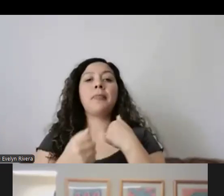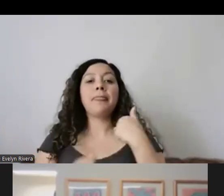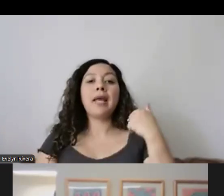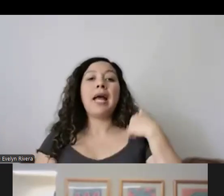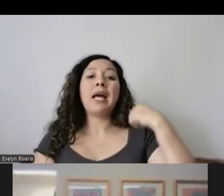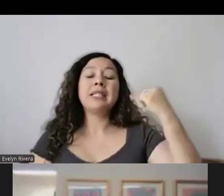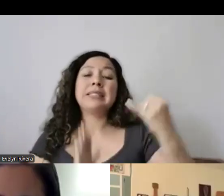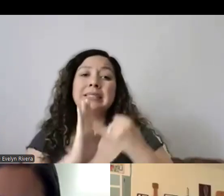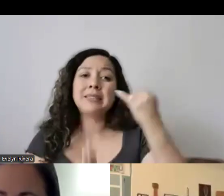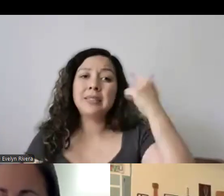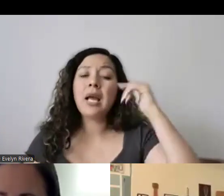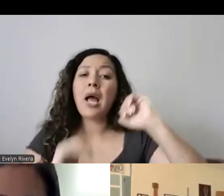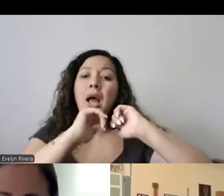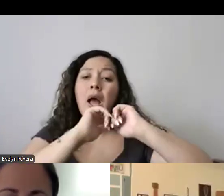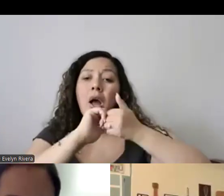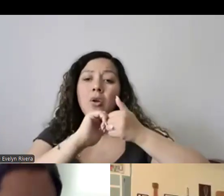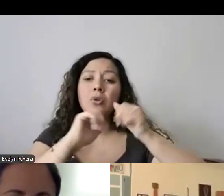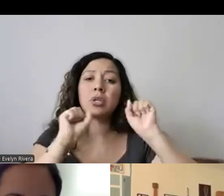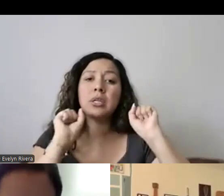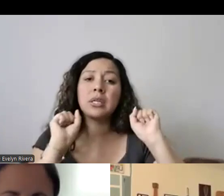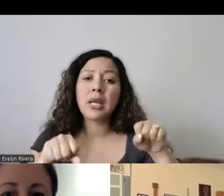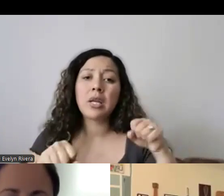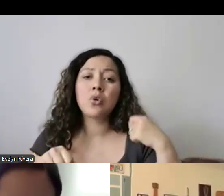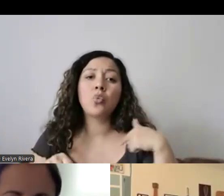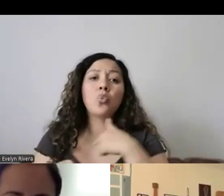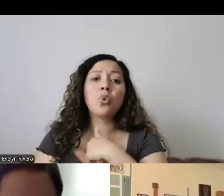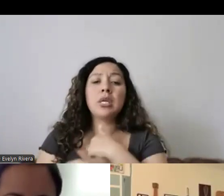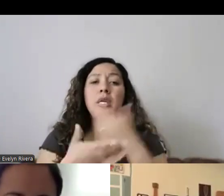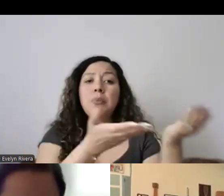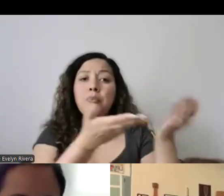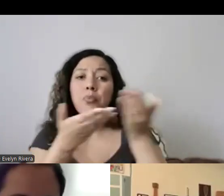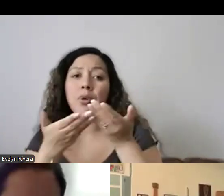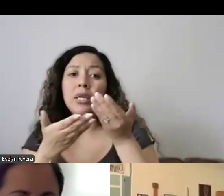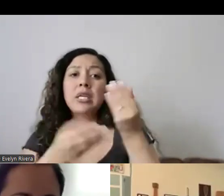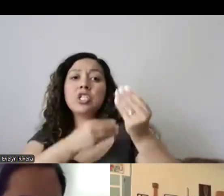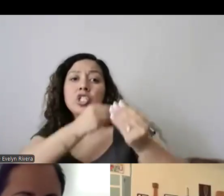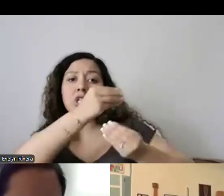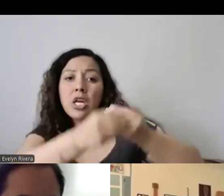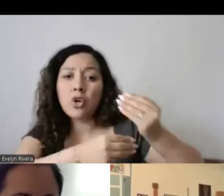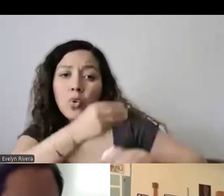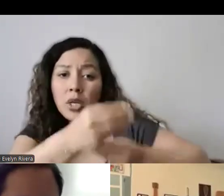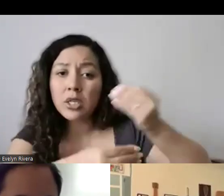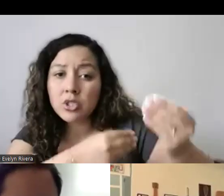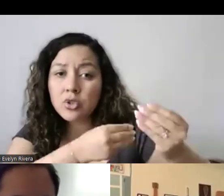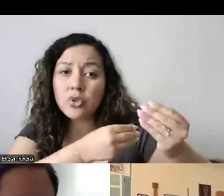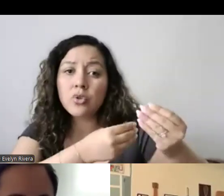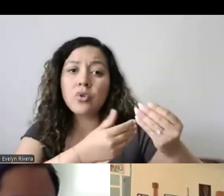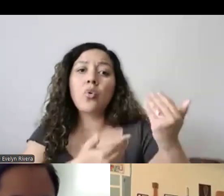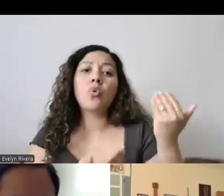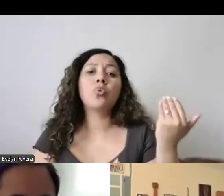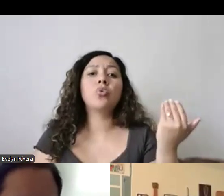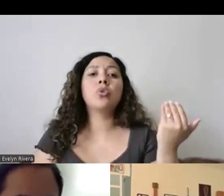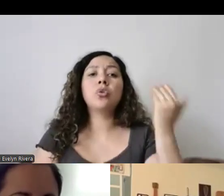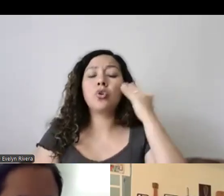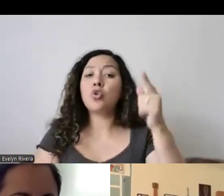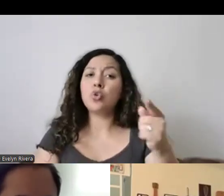that whole, how do we also think about bringing in intergenerational into this? And you highlighted that when you talked about